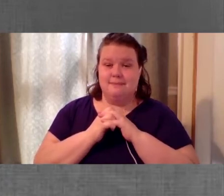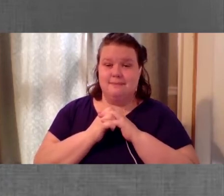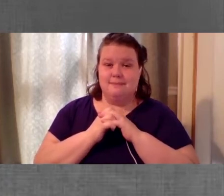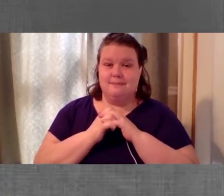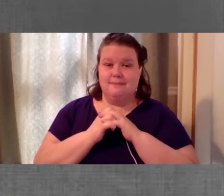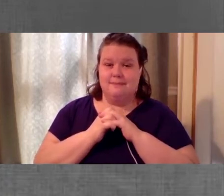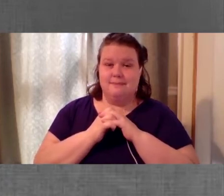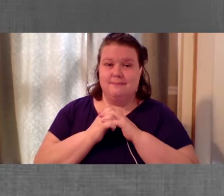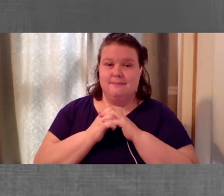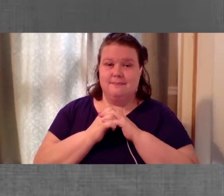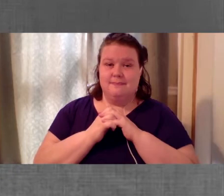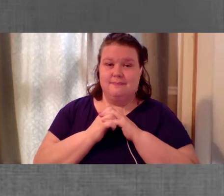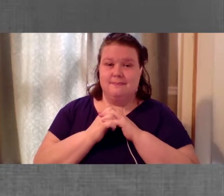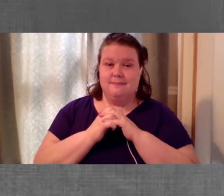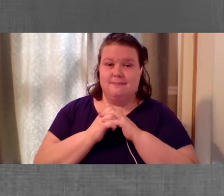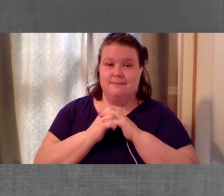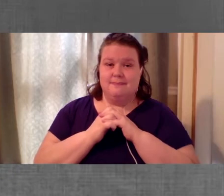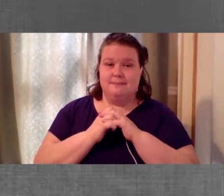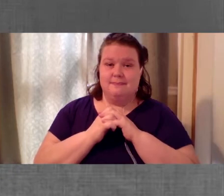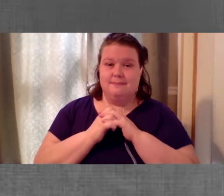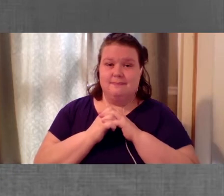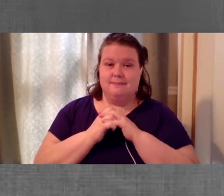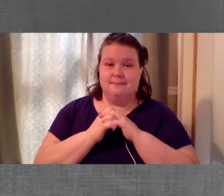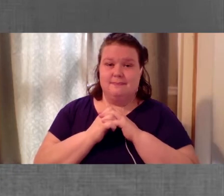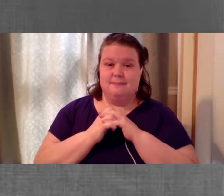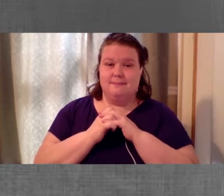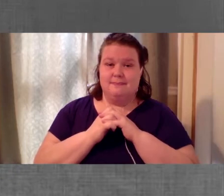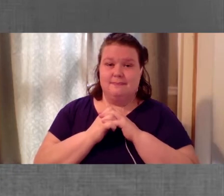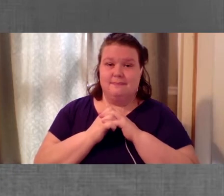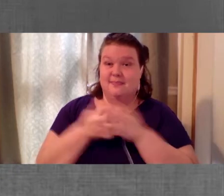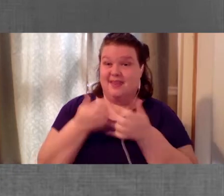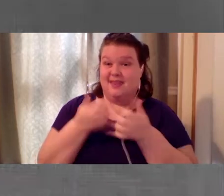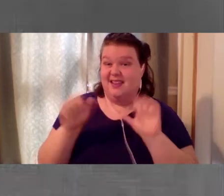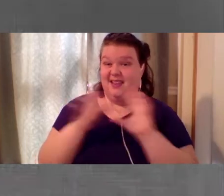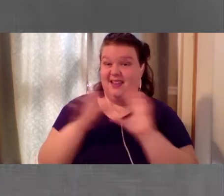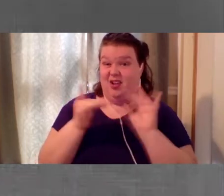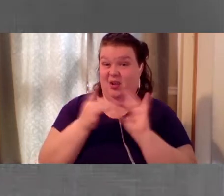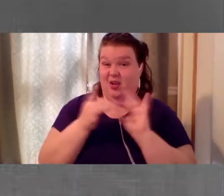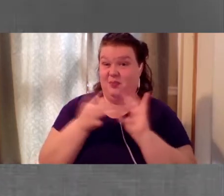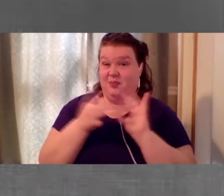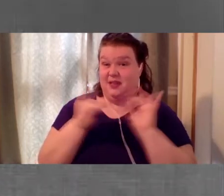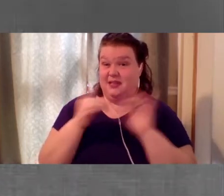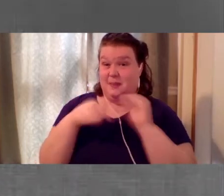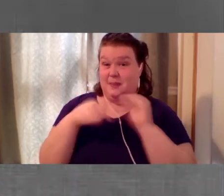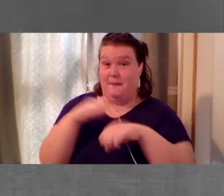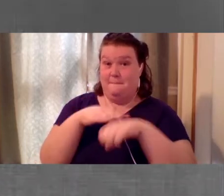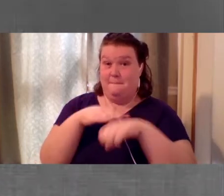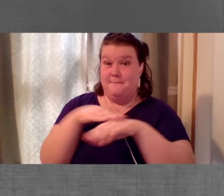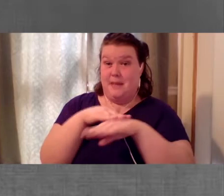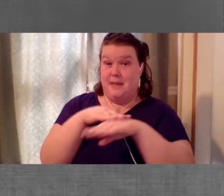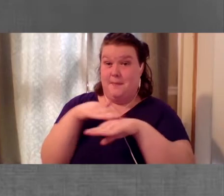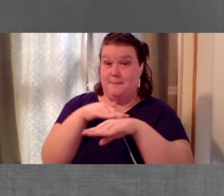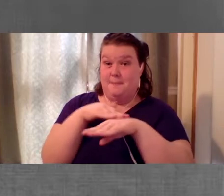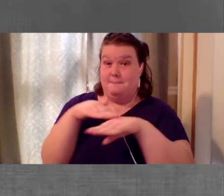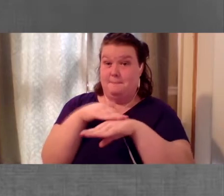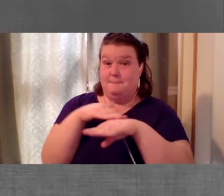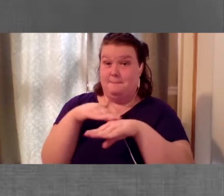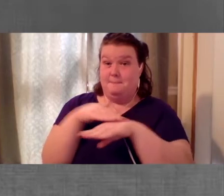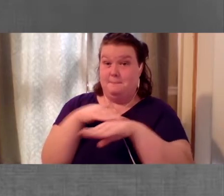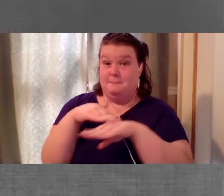Anyone else have a comment on the just the minimum, taking care of the minimum versus